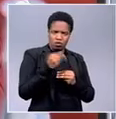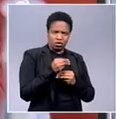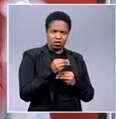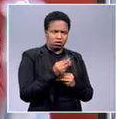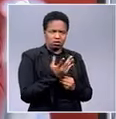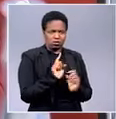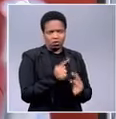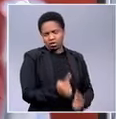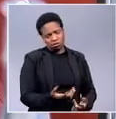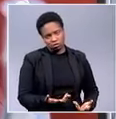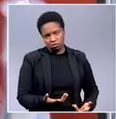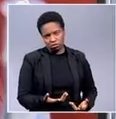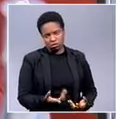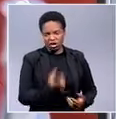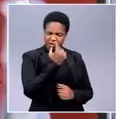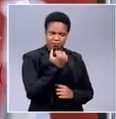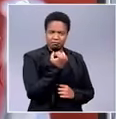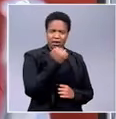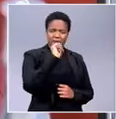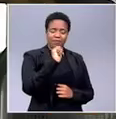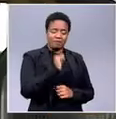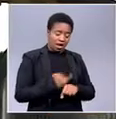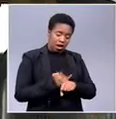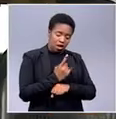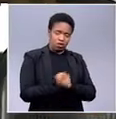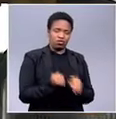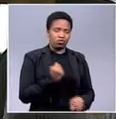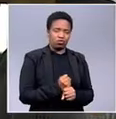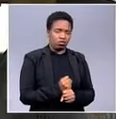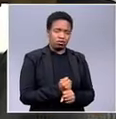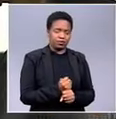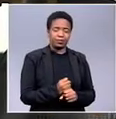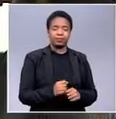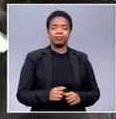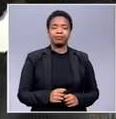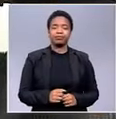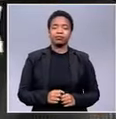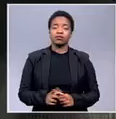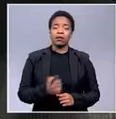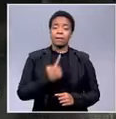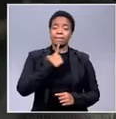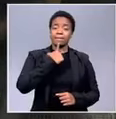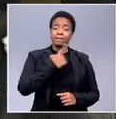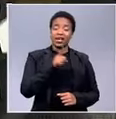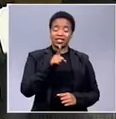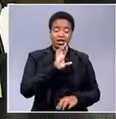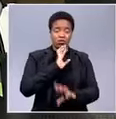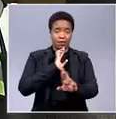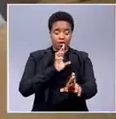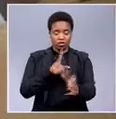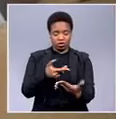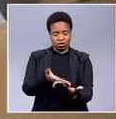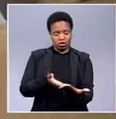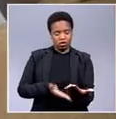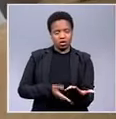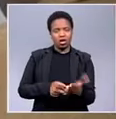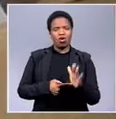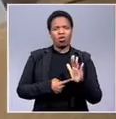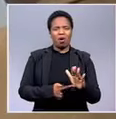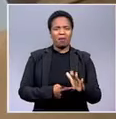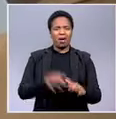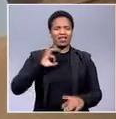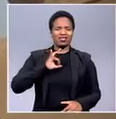term. It has been rejected early this year. It's reported that a diagnostic report shows low staff